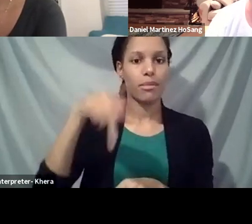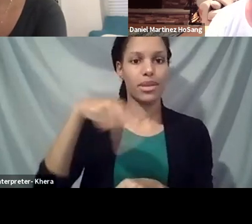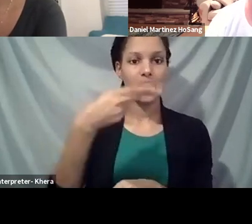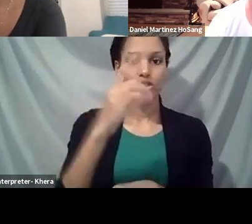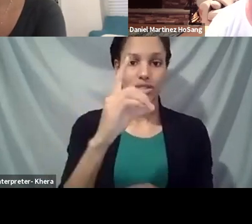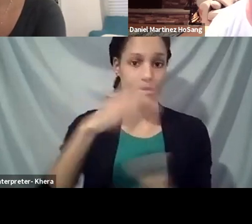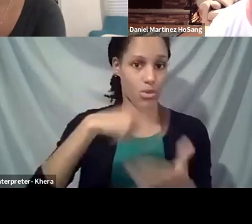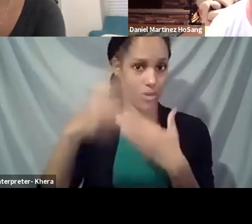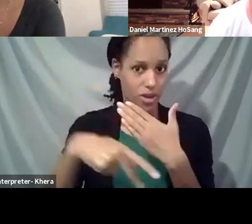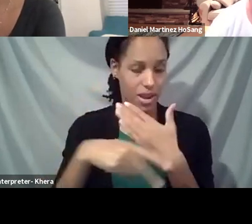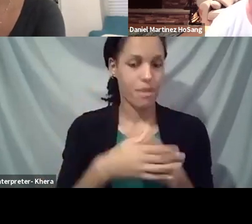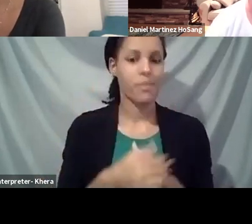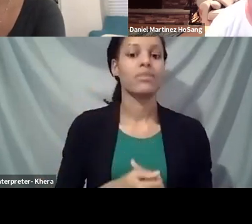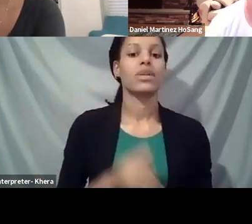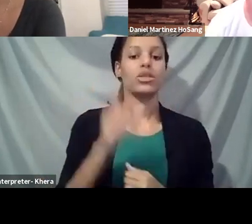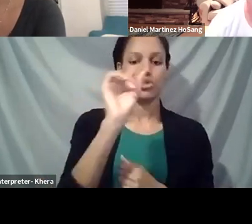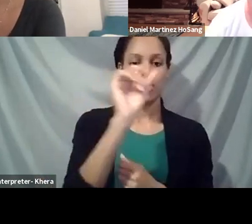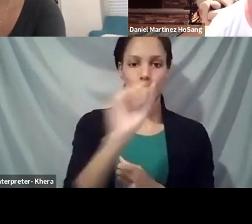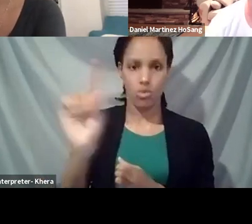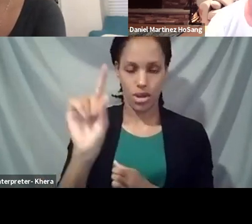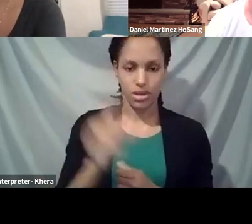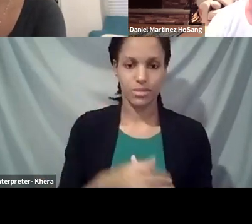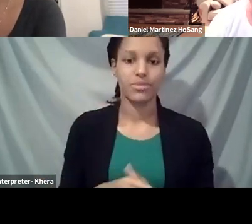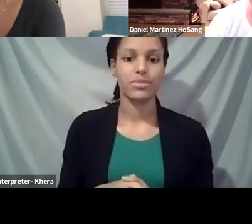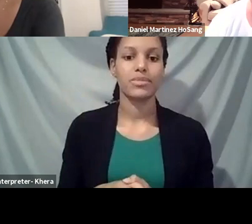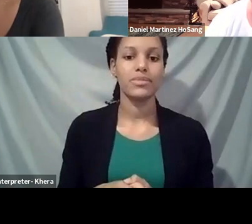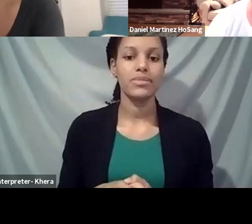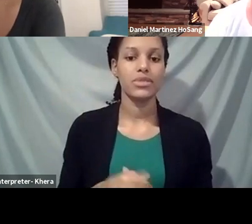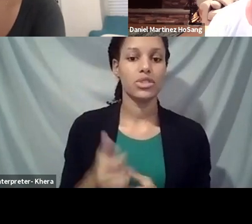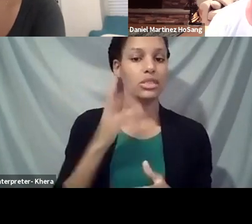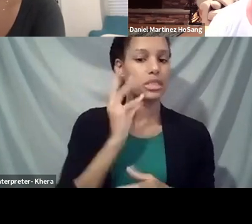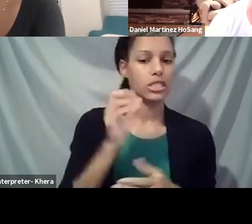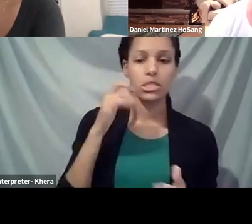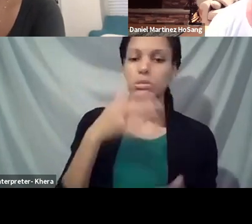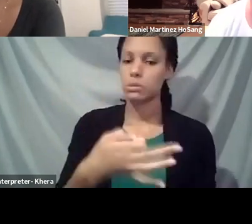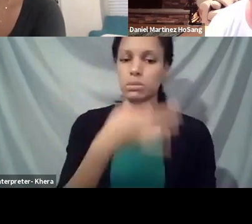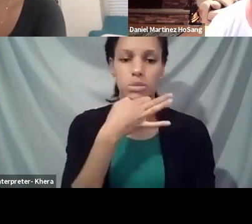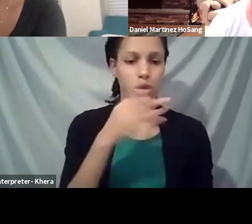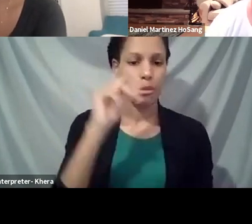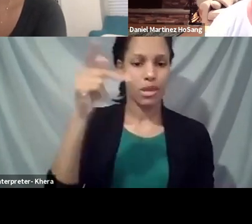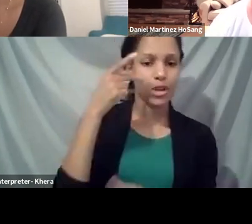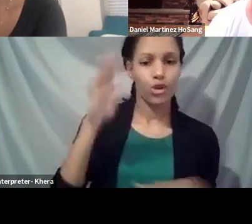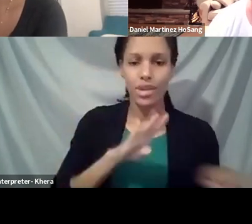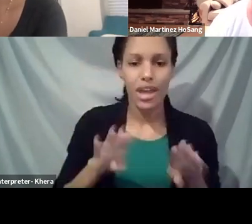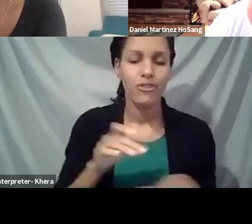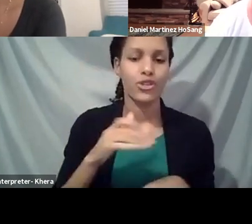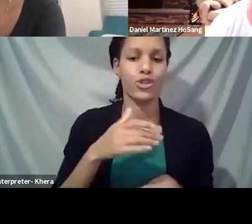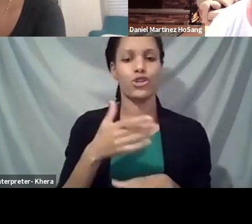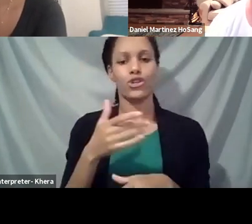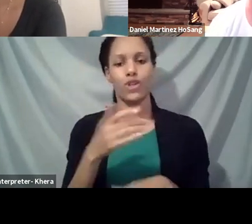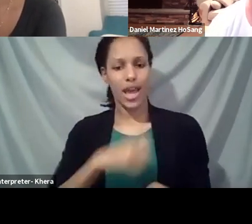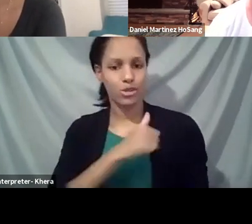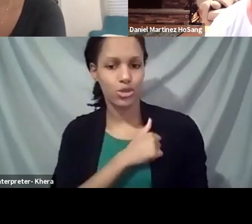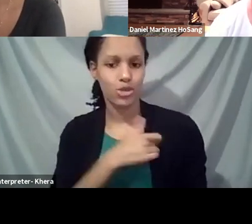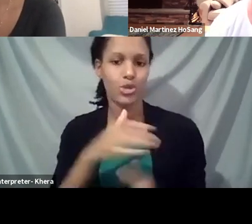political behavior and attitudes as they relate to race, religion, and ethnicity. She's the author of many books, including most recently